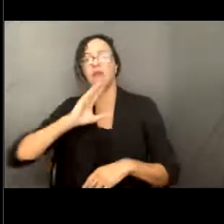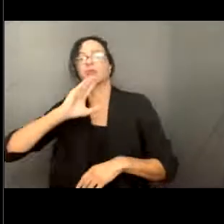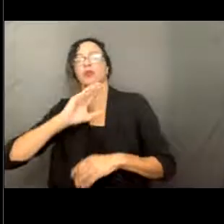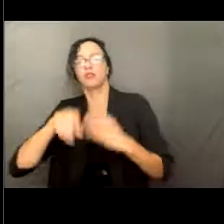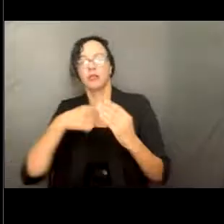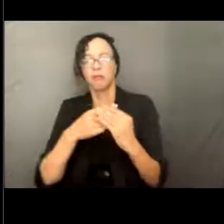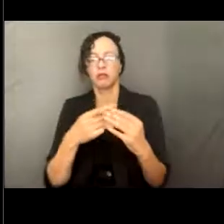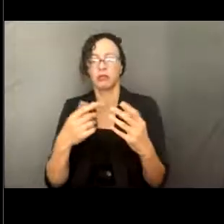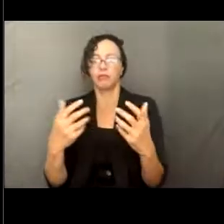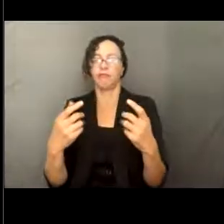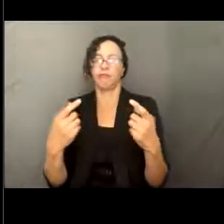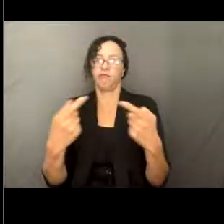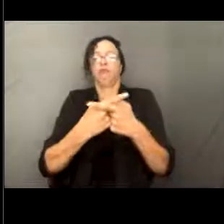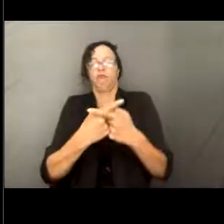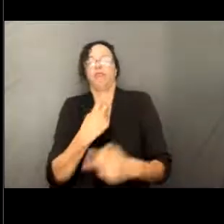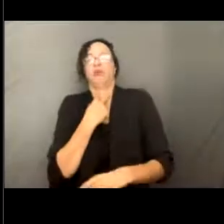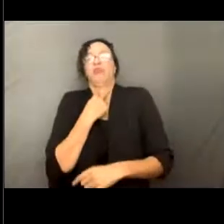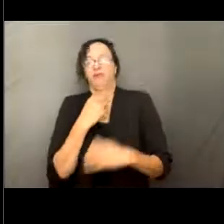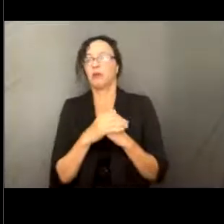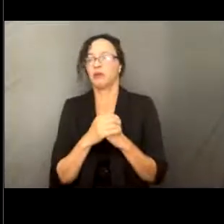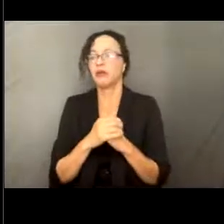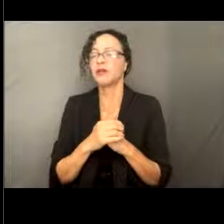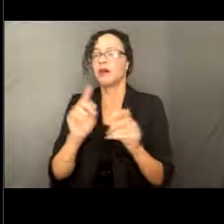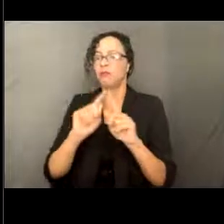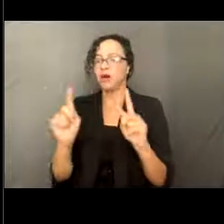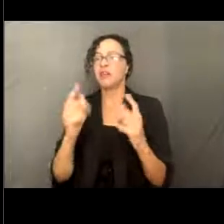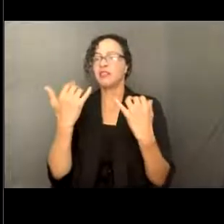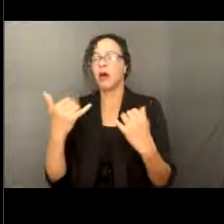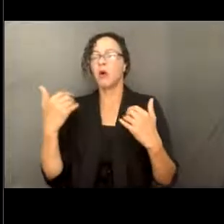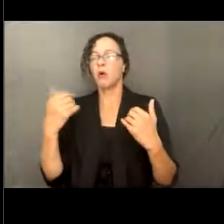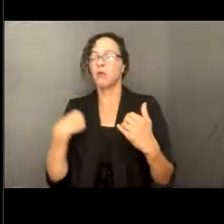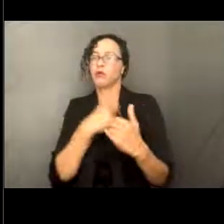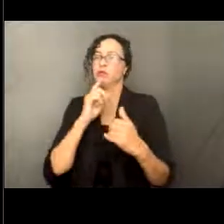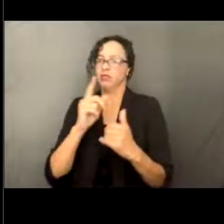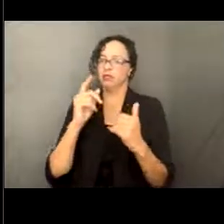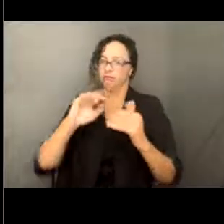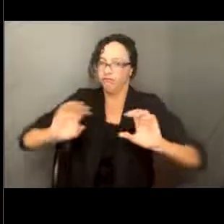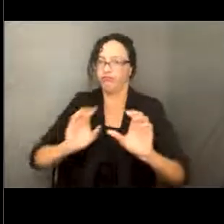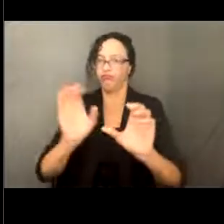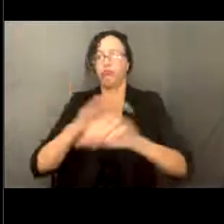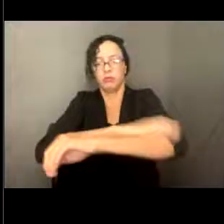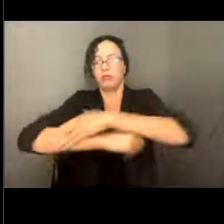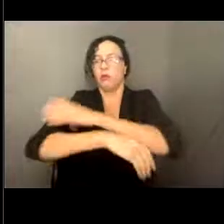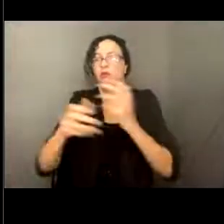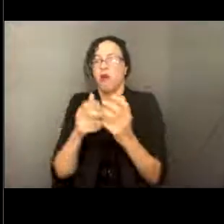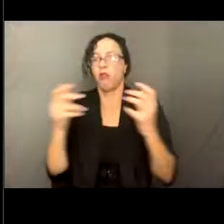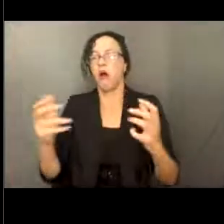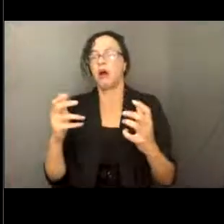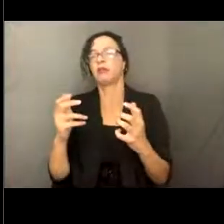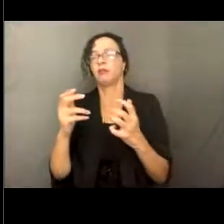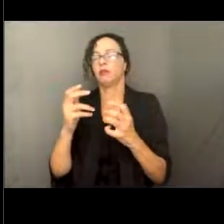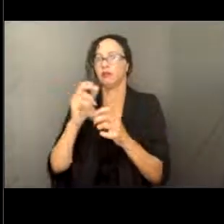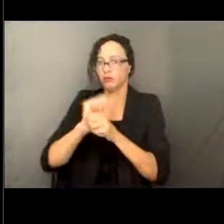we've put off for a lot of years. Thanks to the combination of funds, but Measure A, Measure C, and certainly the highway